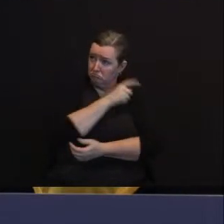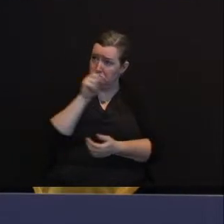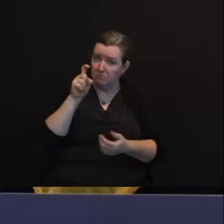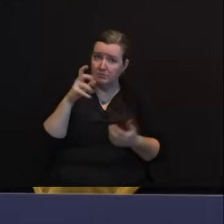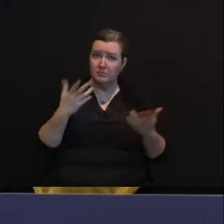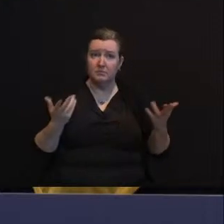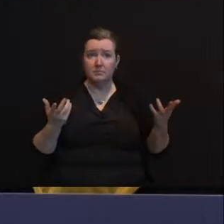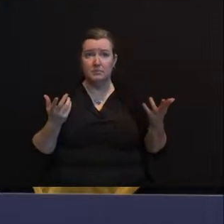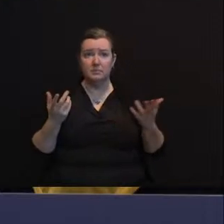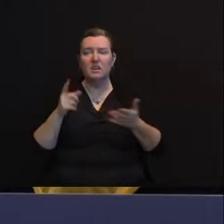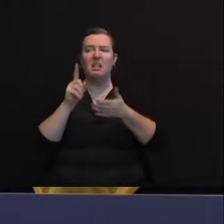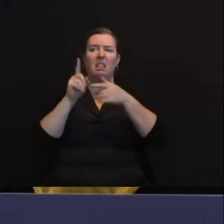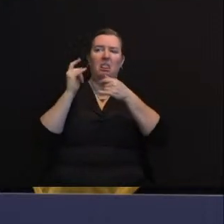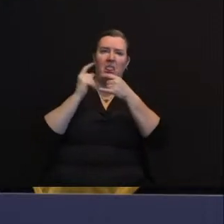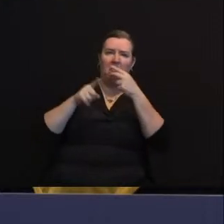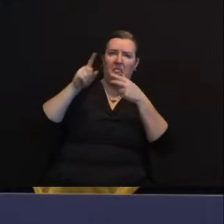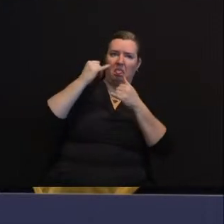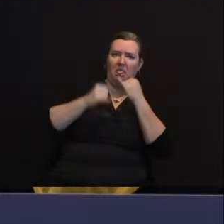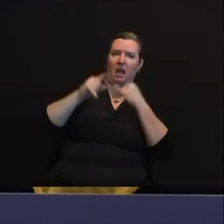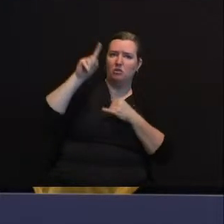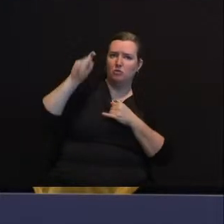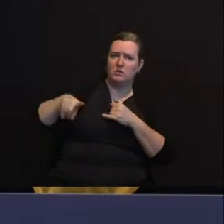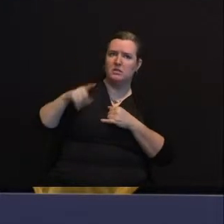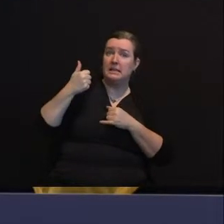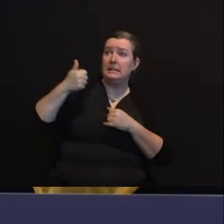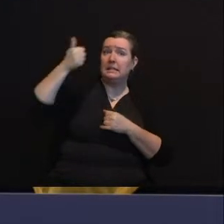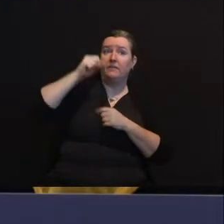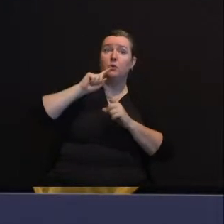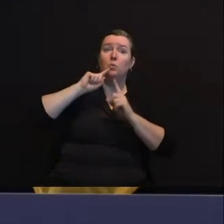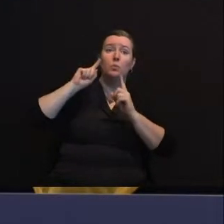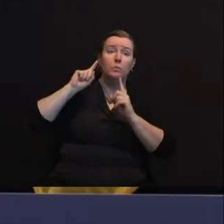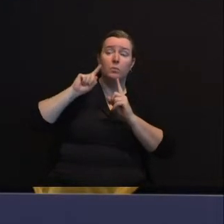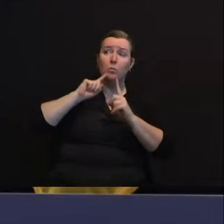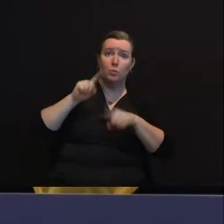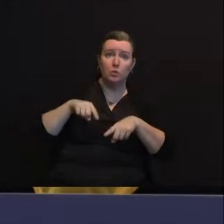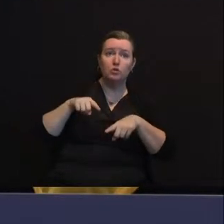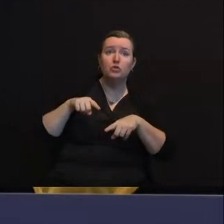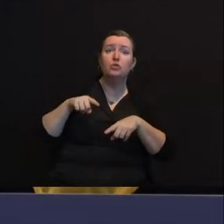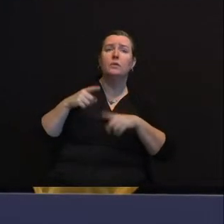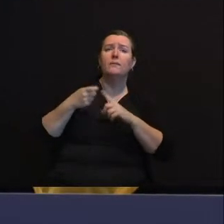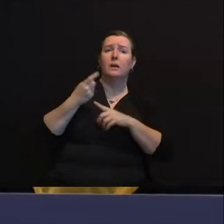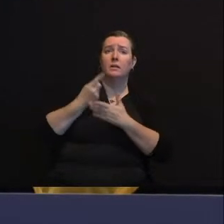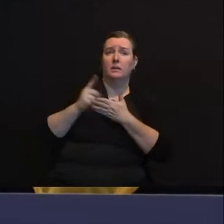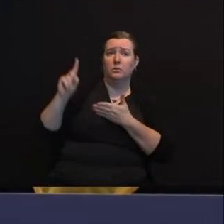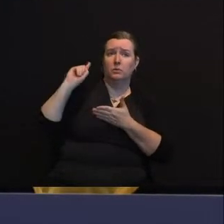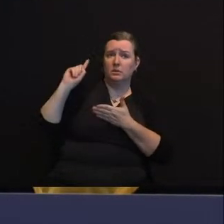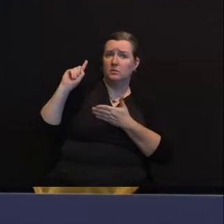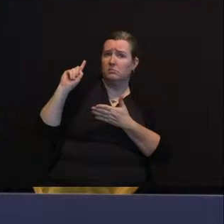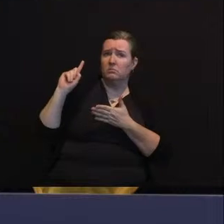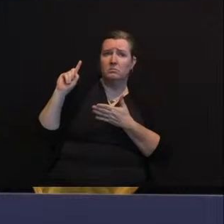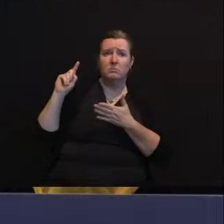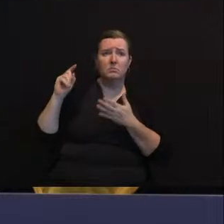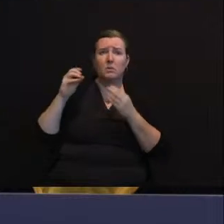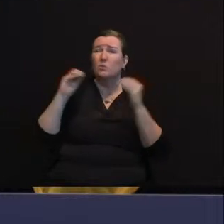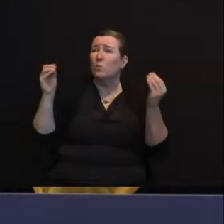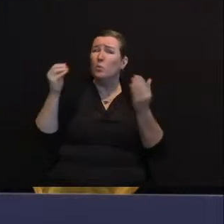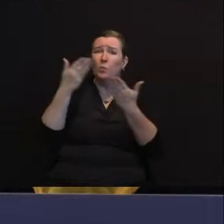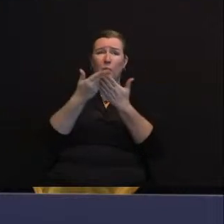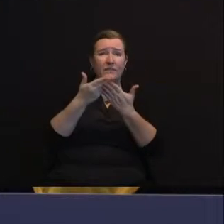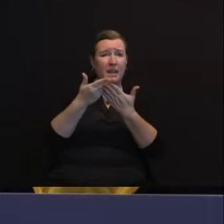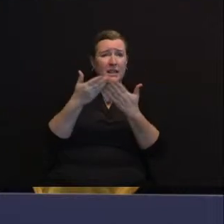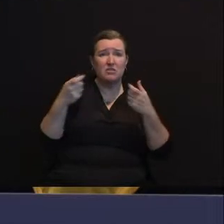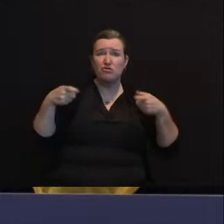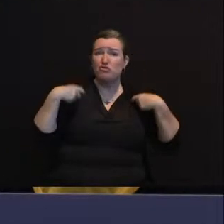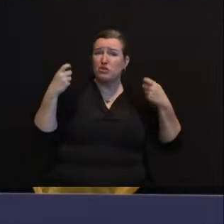this was in your executive order last week, and you've said it a couple times from the podium here, there's been no evidence that gyms have contributed